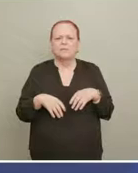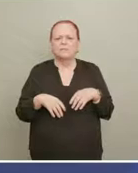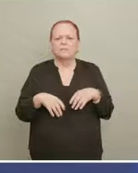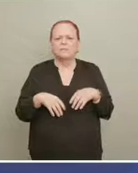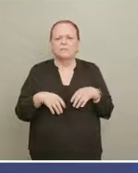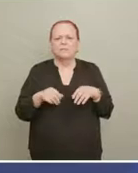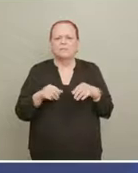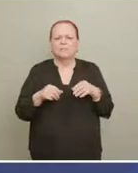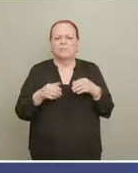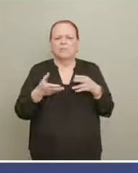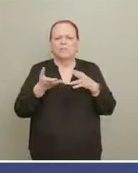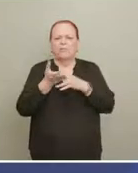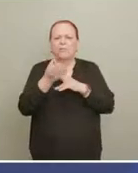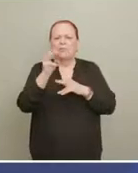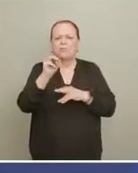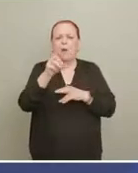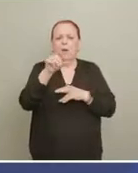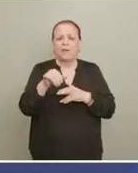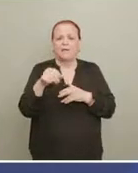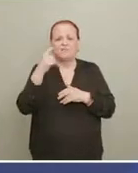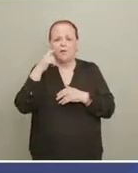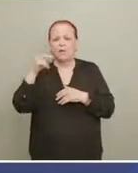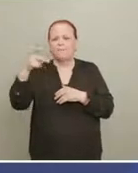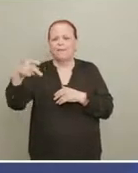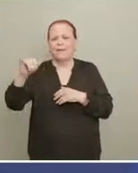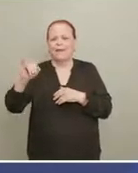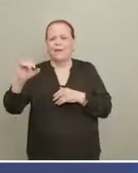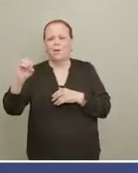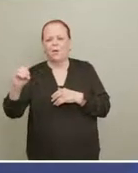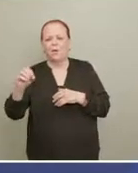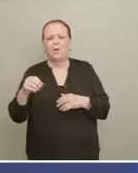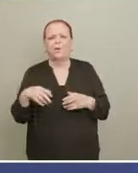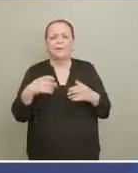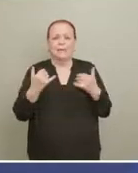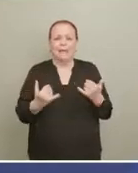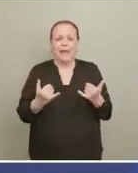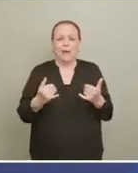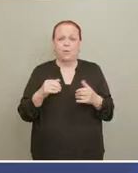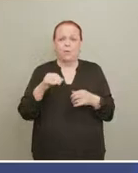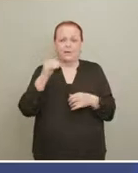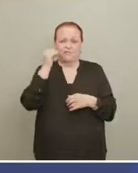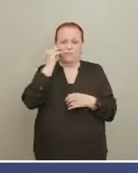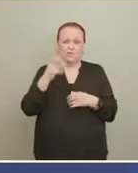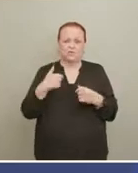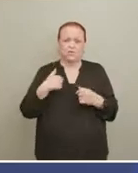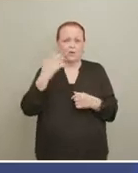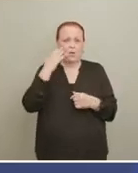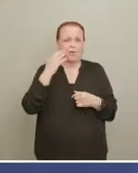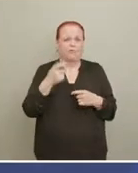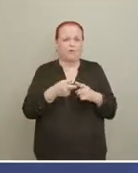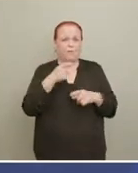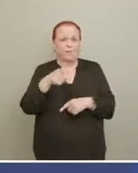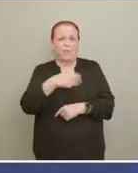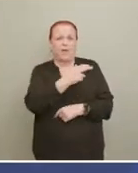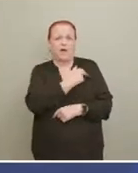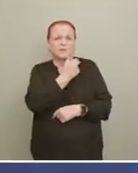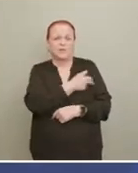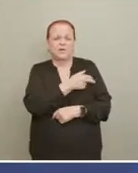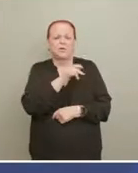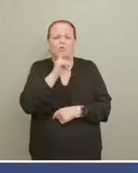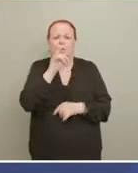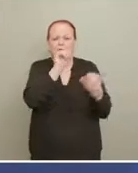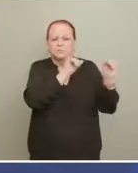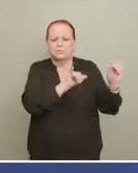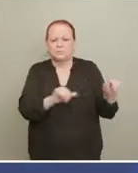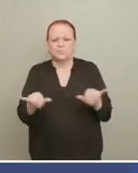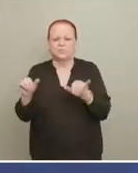PIO. And as related to the data for the hospitalization, what we know is currently very consistent throughout this search is